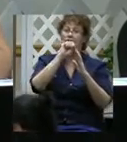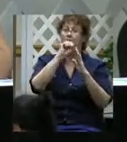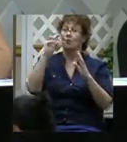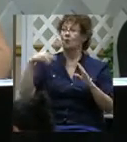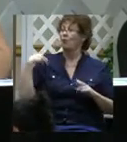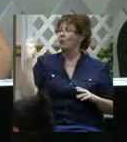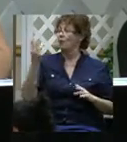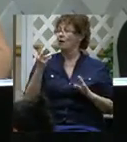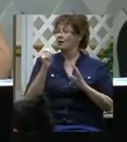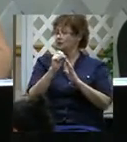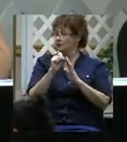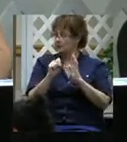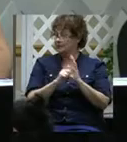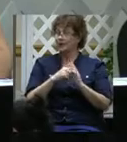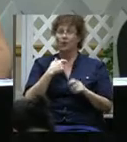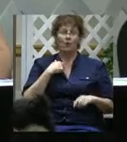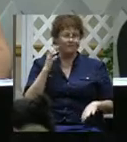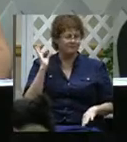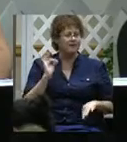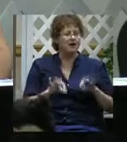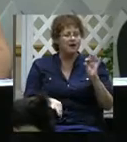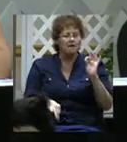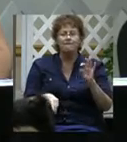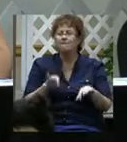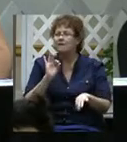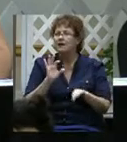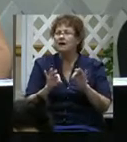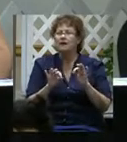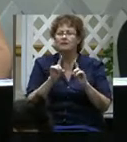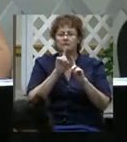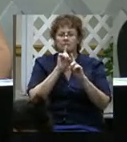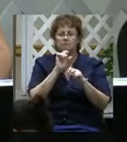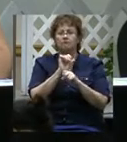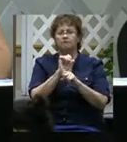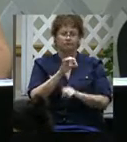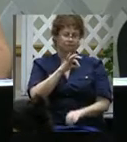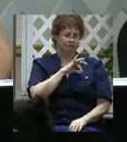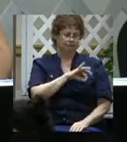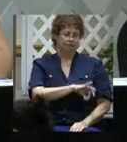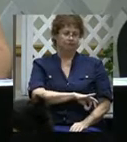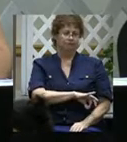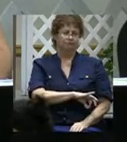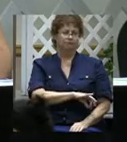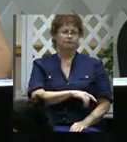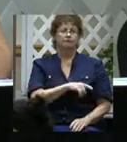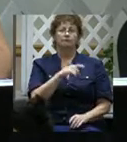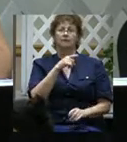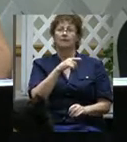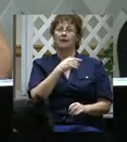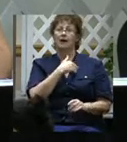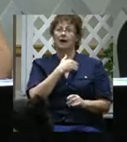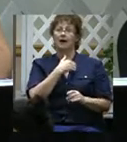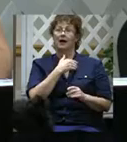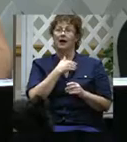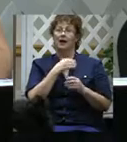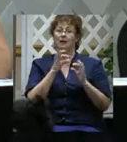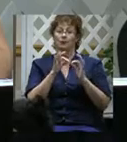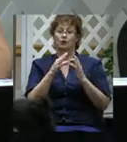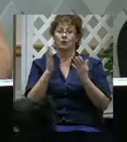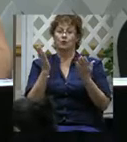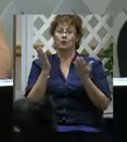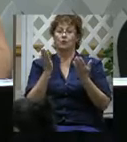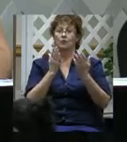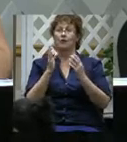State, we really found out that it's very, very beneficial to have individual service providers who